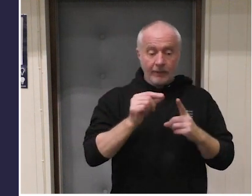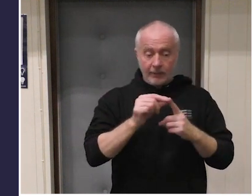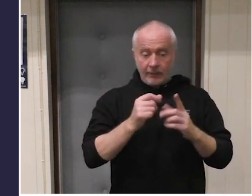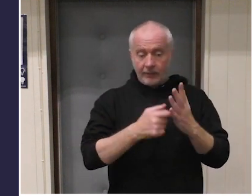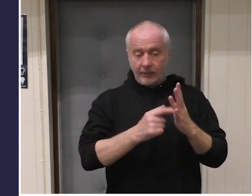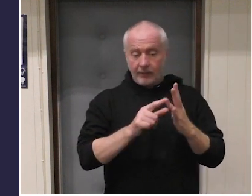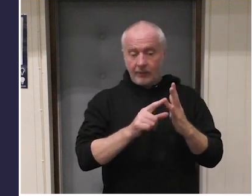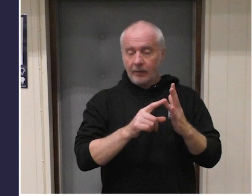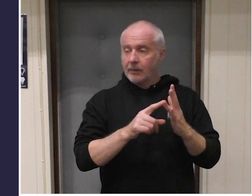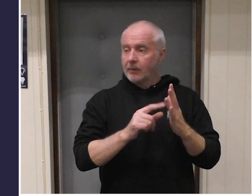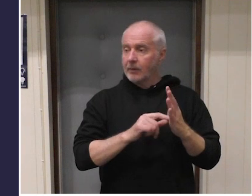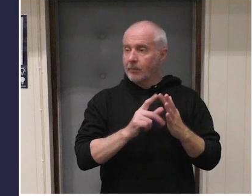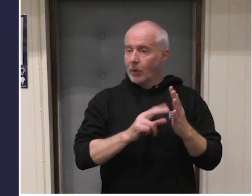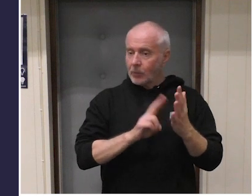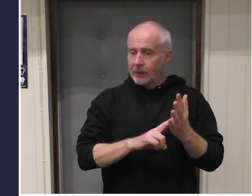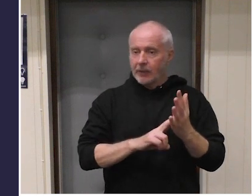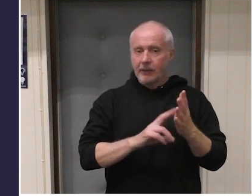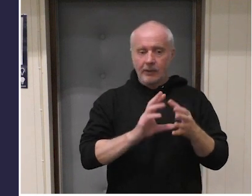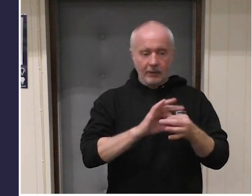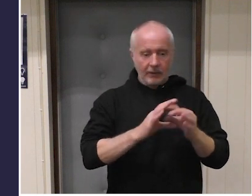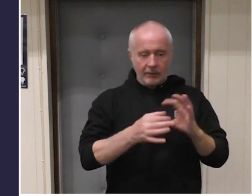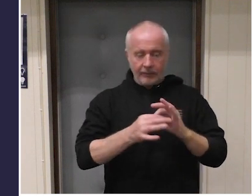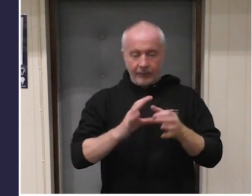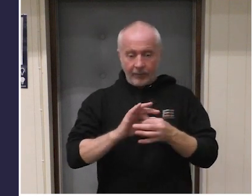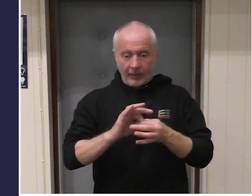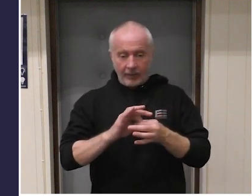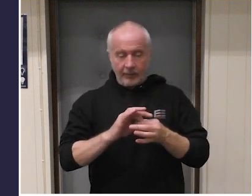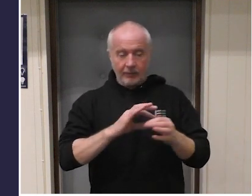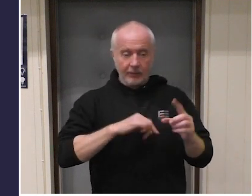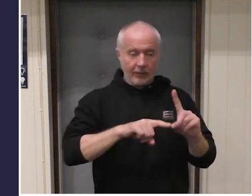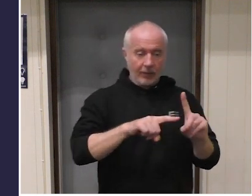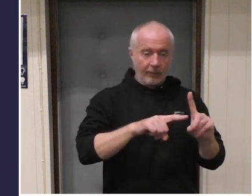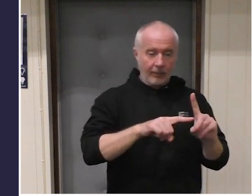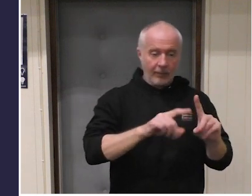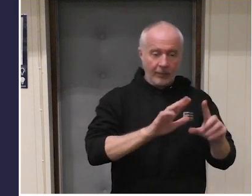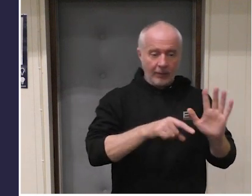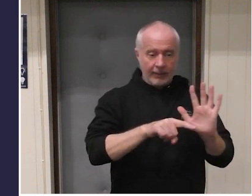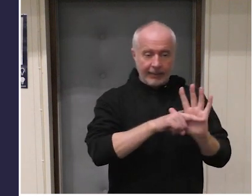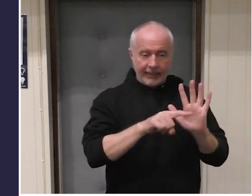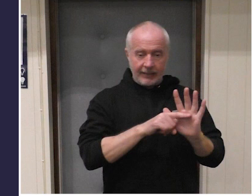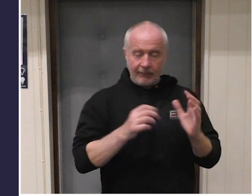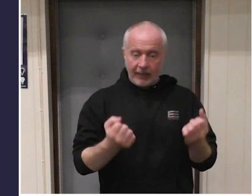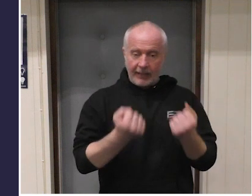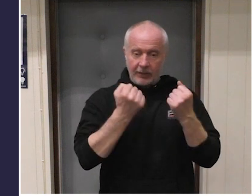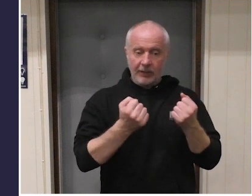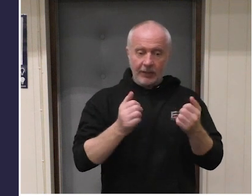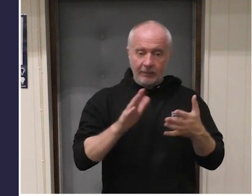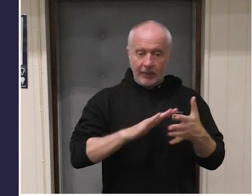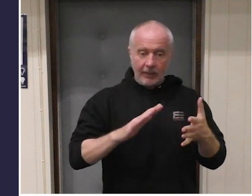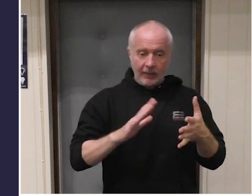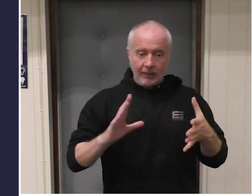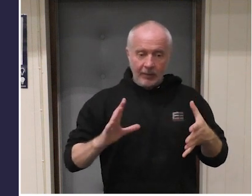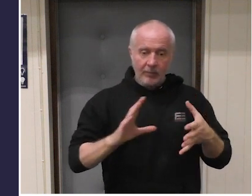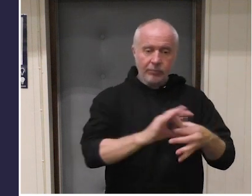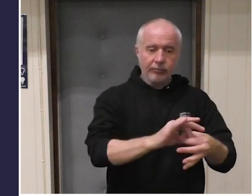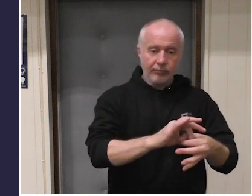protein, this chain, interacts with itself, there's a negative energy which allows it to be, attractive energy which